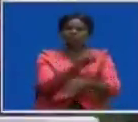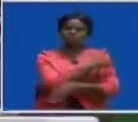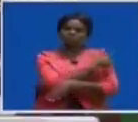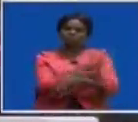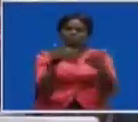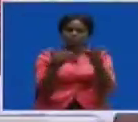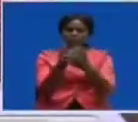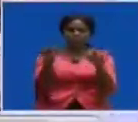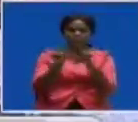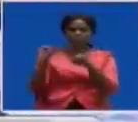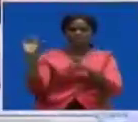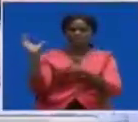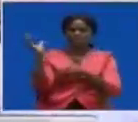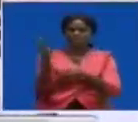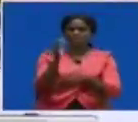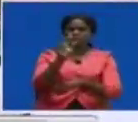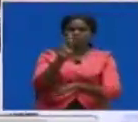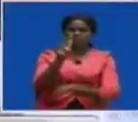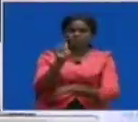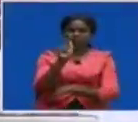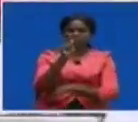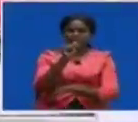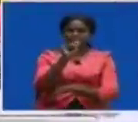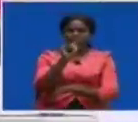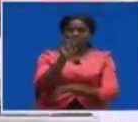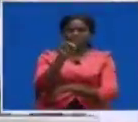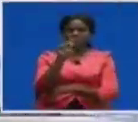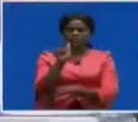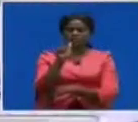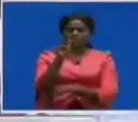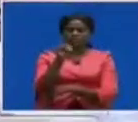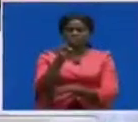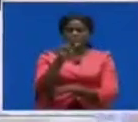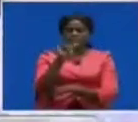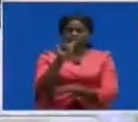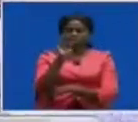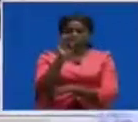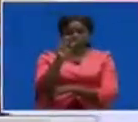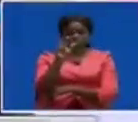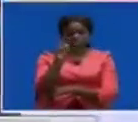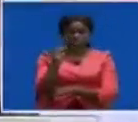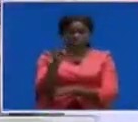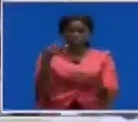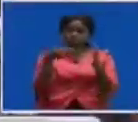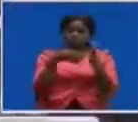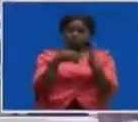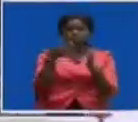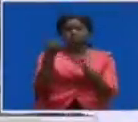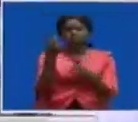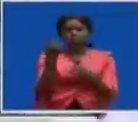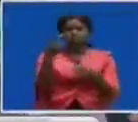in Katimamulilo to drum up support for the Patriotic Front candidate Dean Masule for the February 12 Sesheke parliamentary